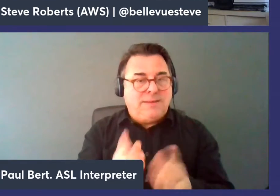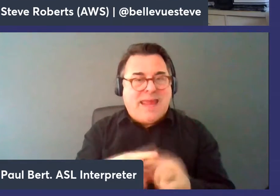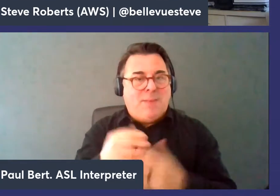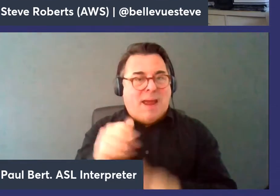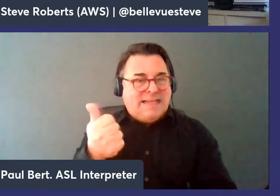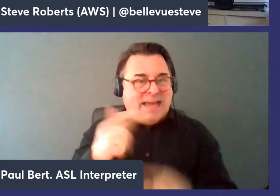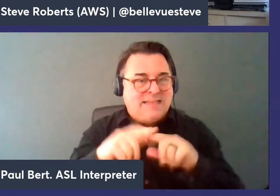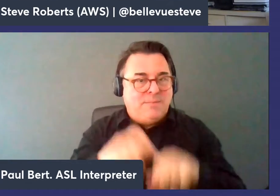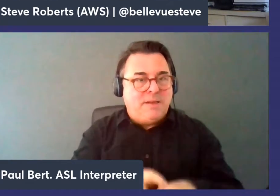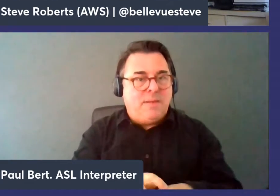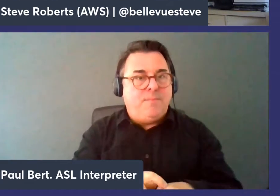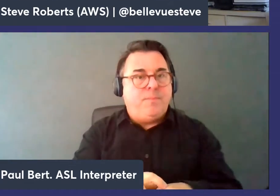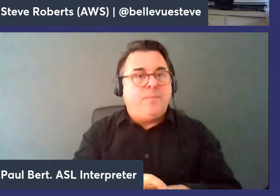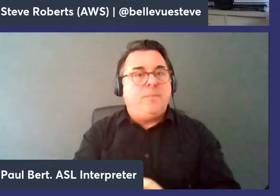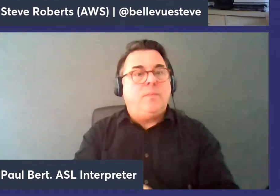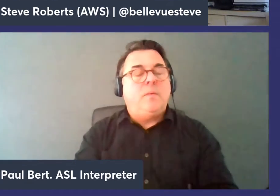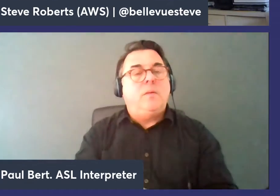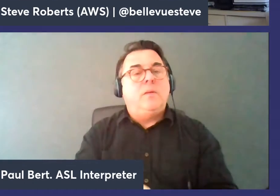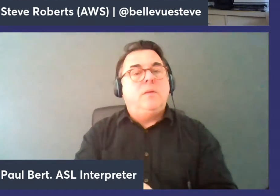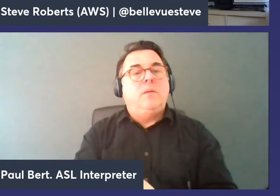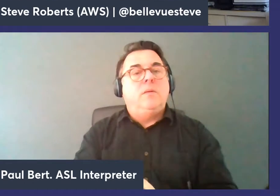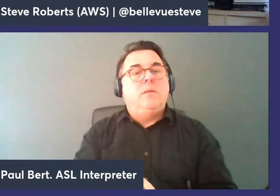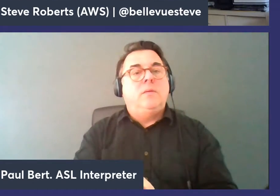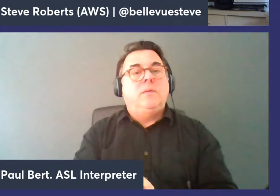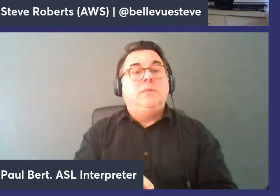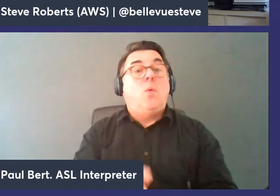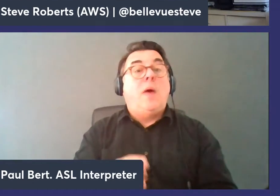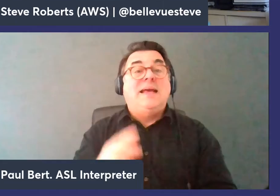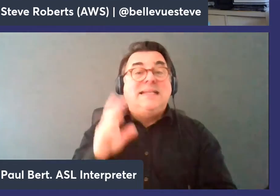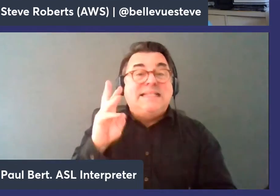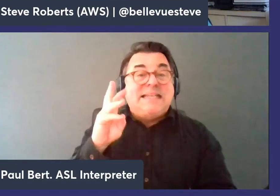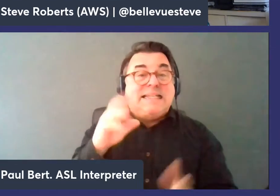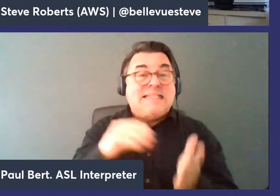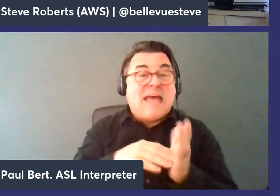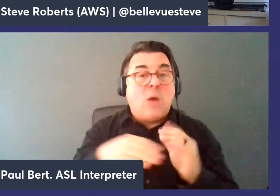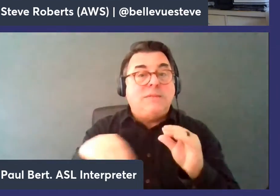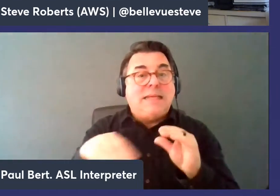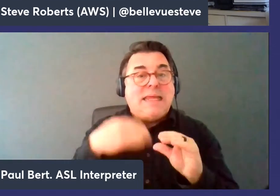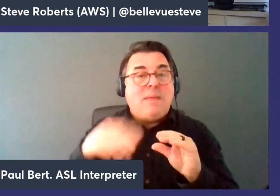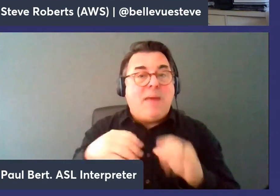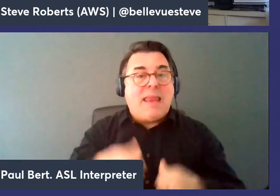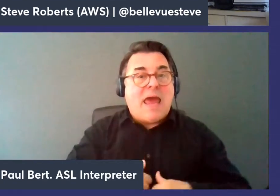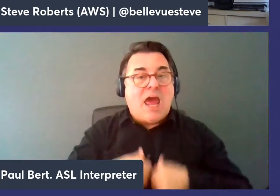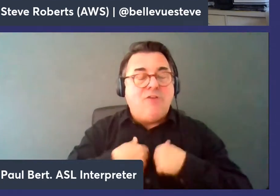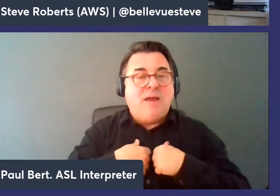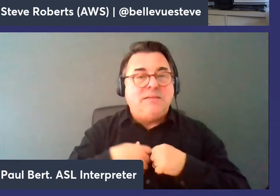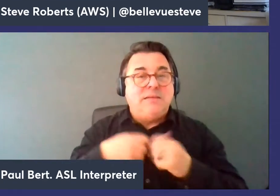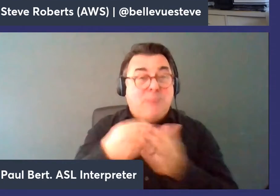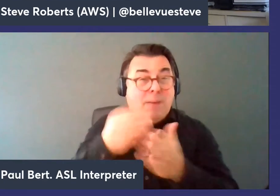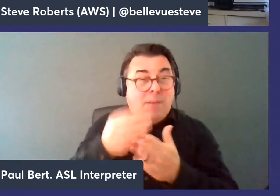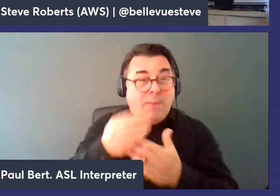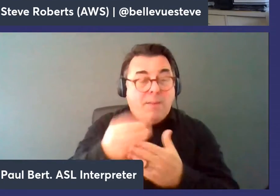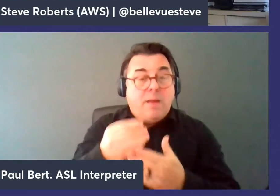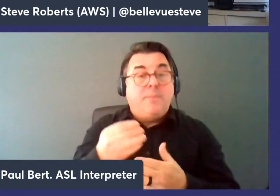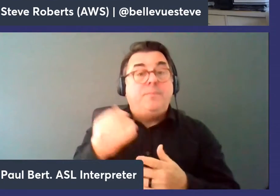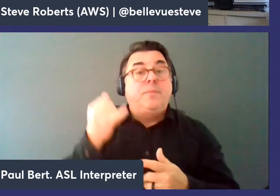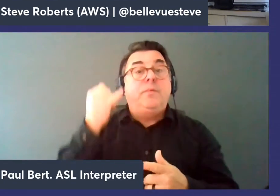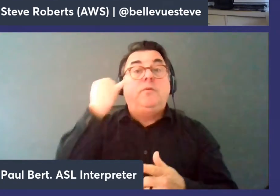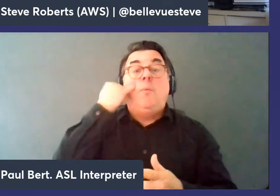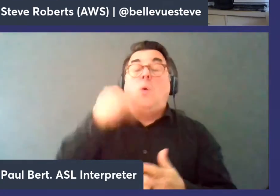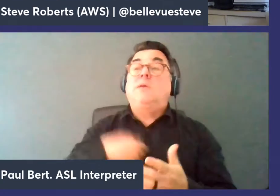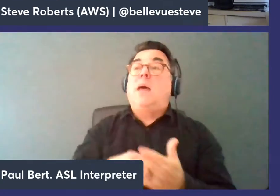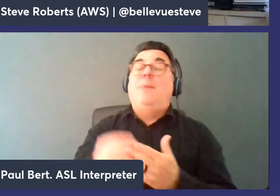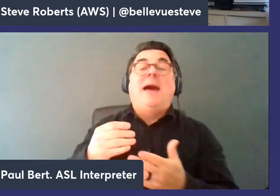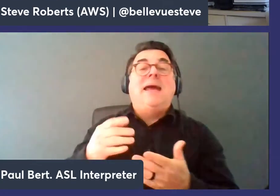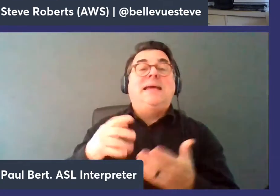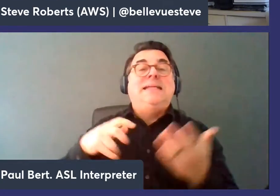Yeah. Or Yeah. my right? And the next next thing you know, they've got 6,000 email addresses, and they're just, yes. Yeah, clicking, it drives clicking, me clicking. bad when I'm purchasing concert tickets, and